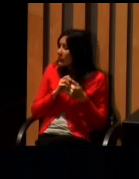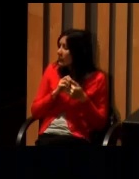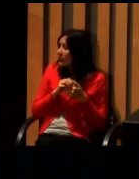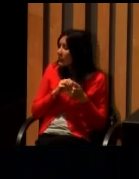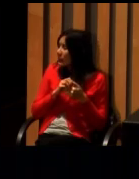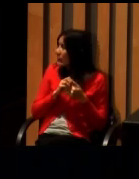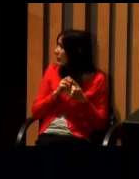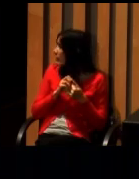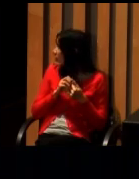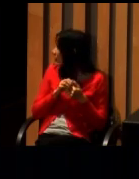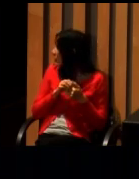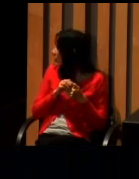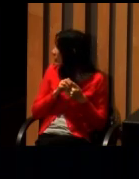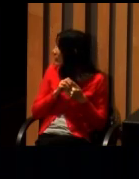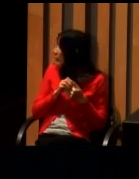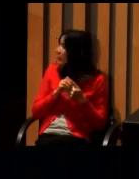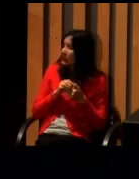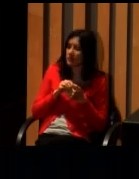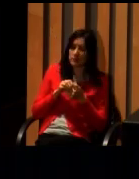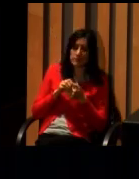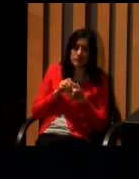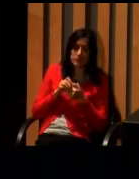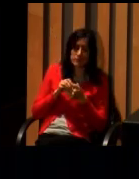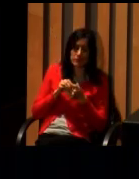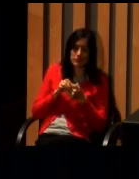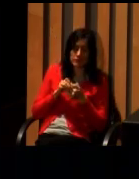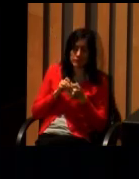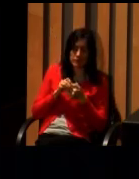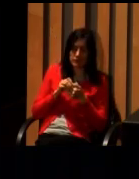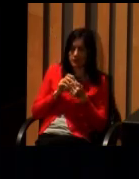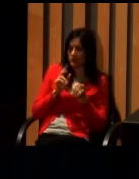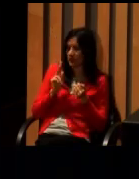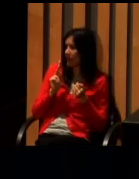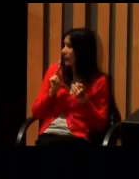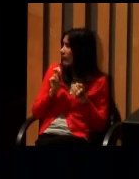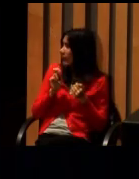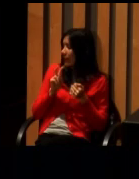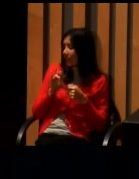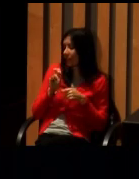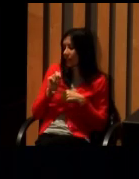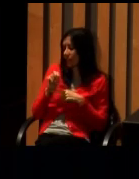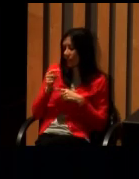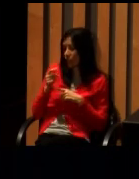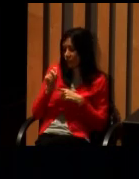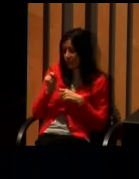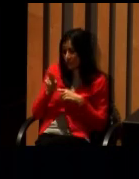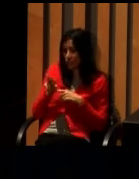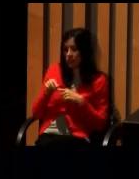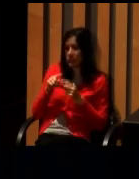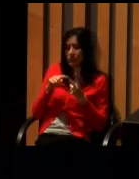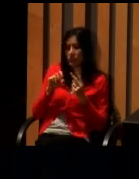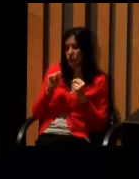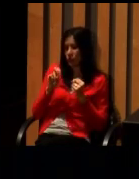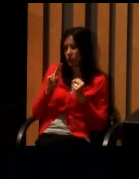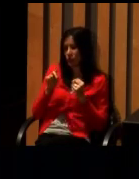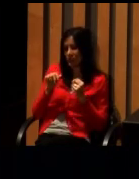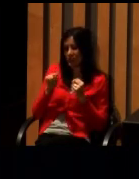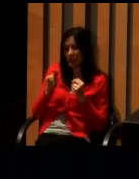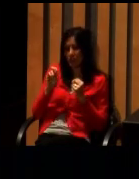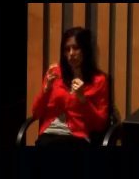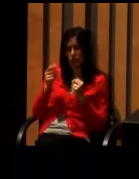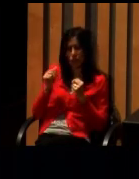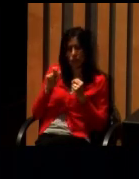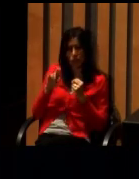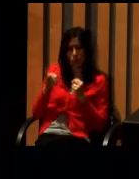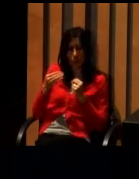lines for decades, particularly Kevin Gover, Suzanne Harjo, who worked so diligently